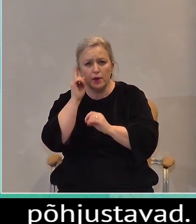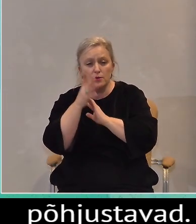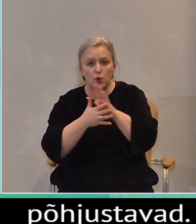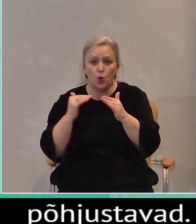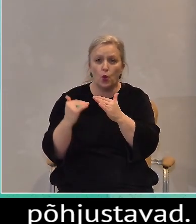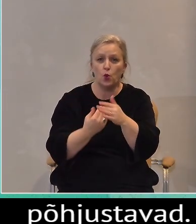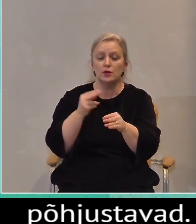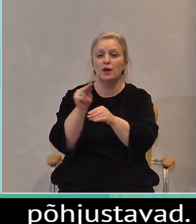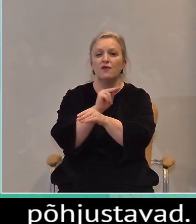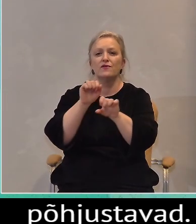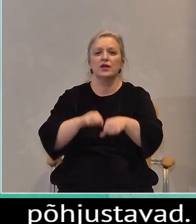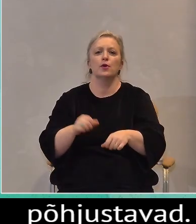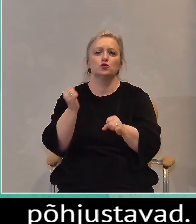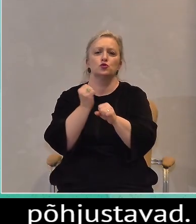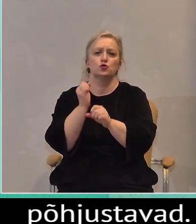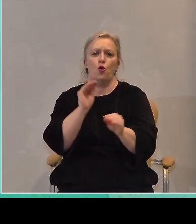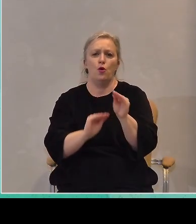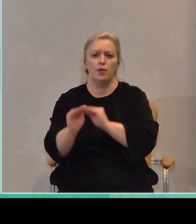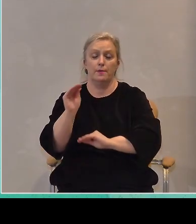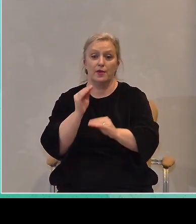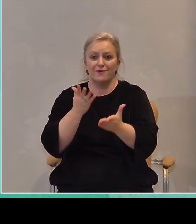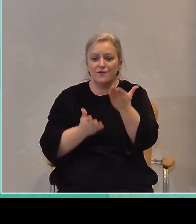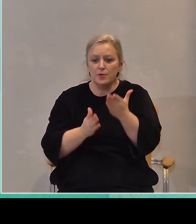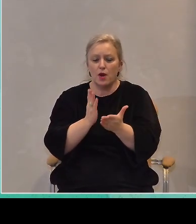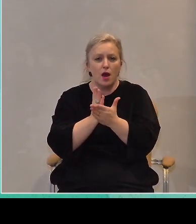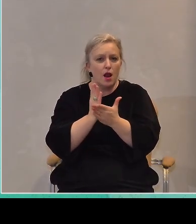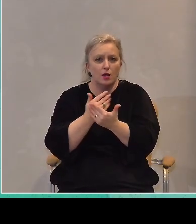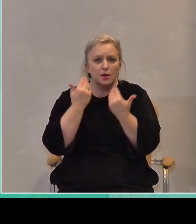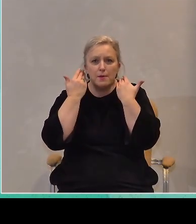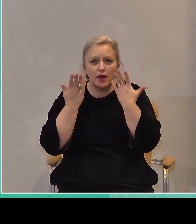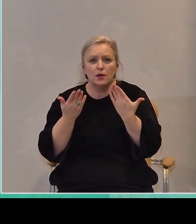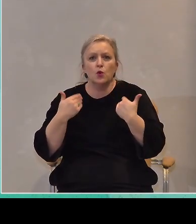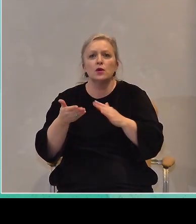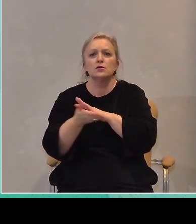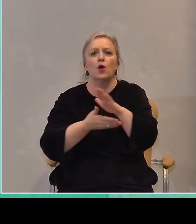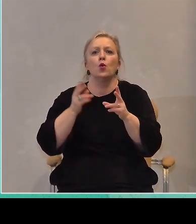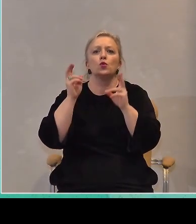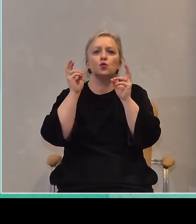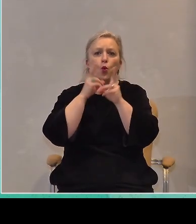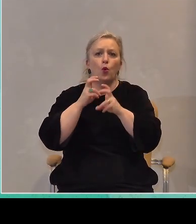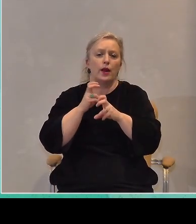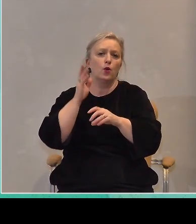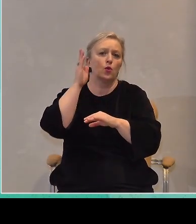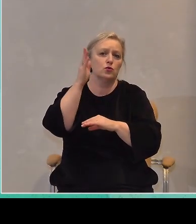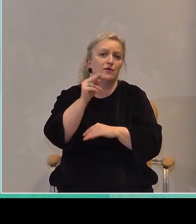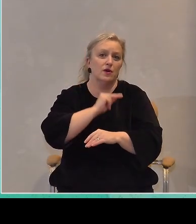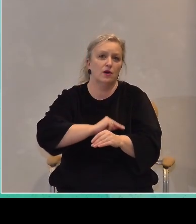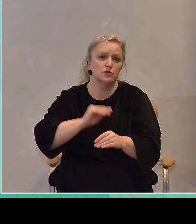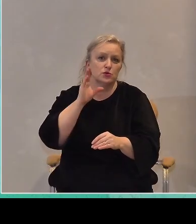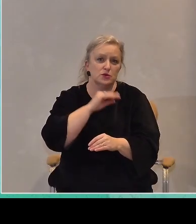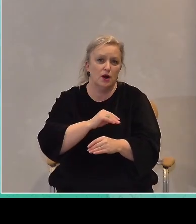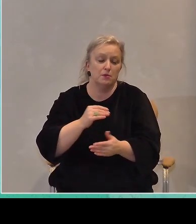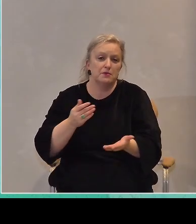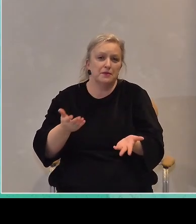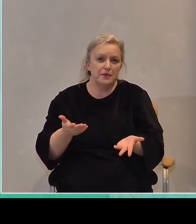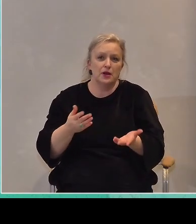the mechanisms, and developing new treatments. We might not always know how a piece